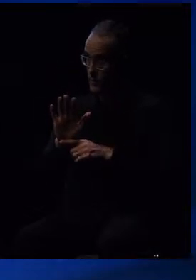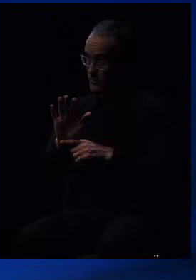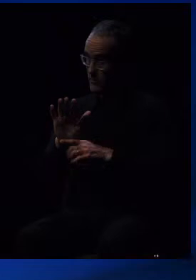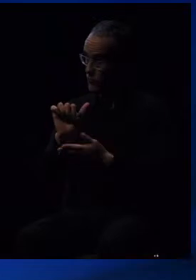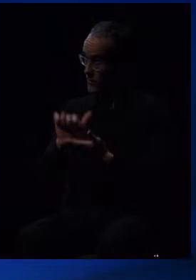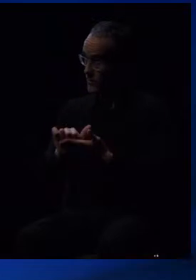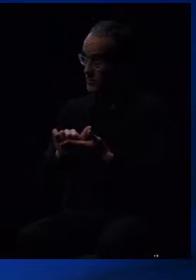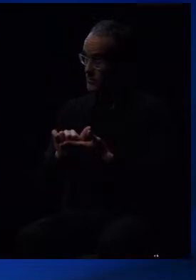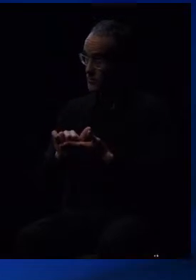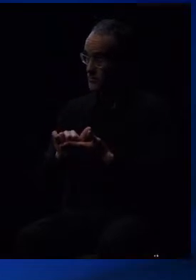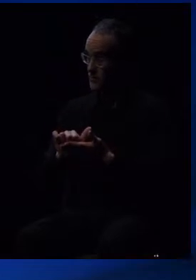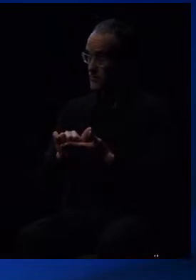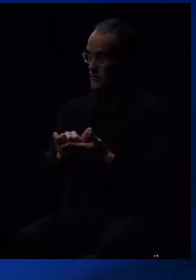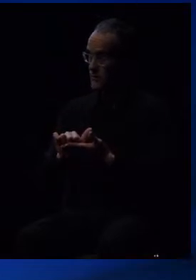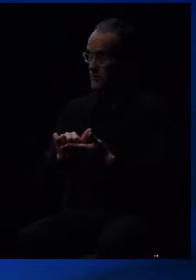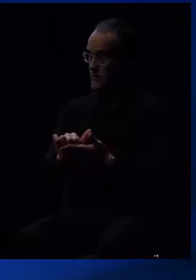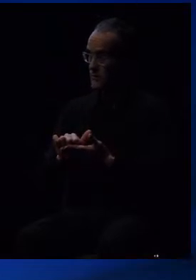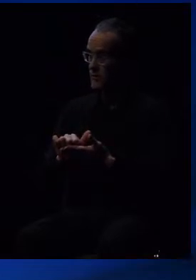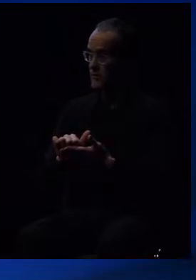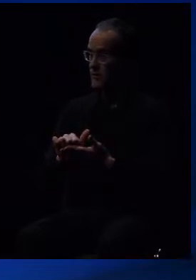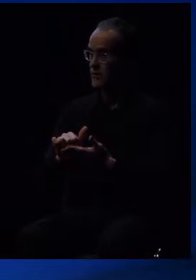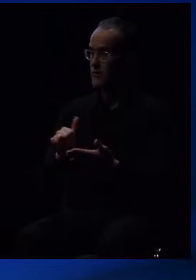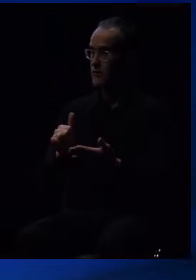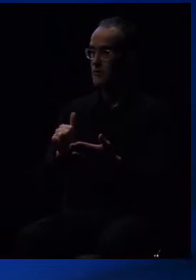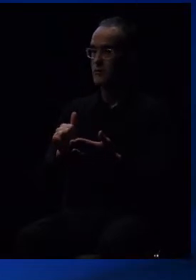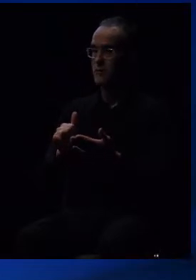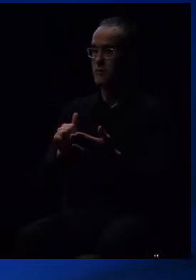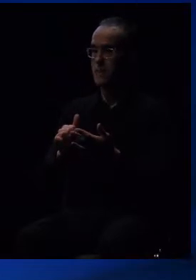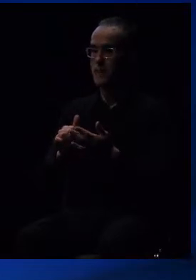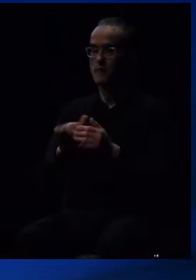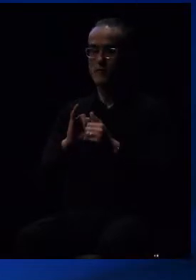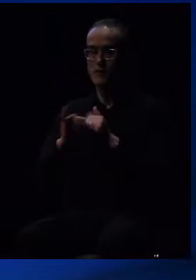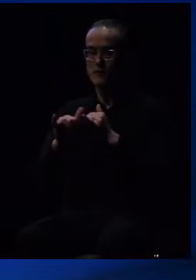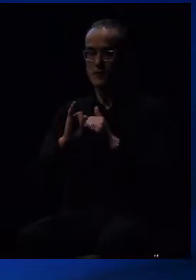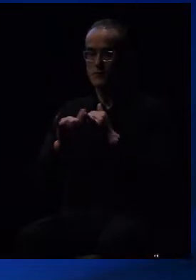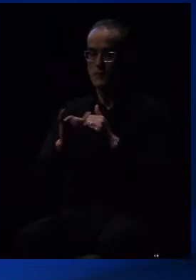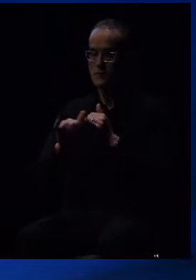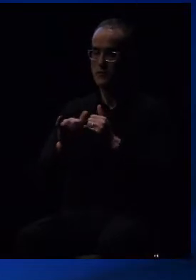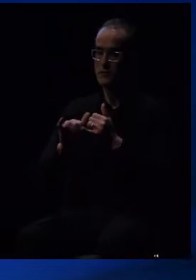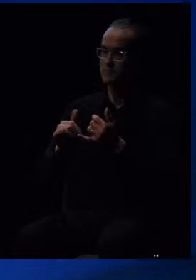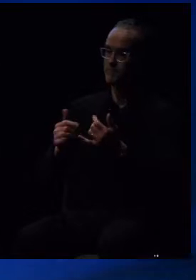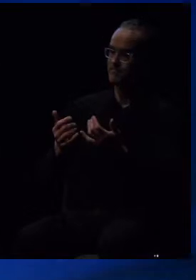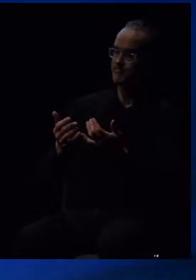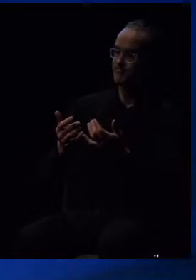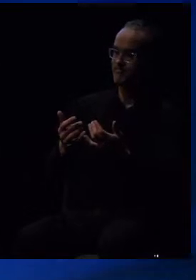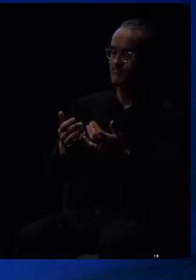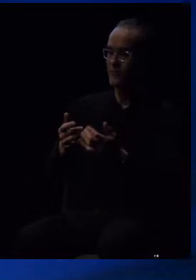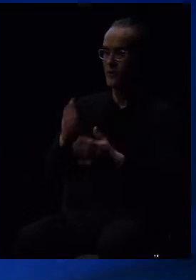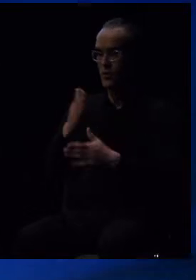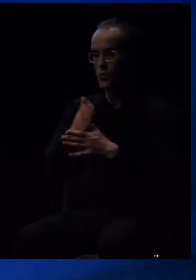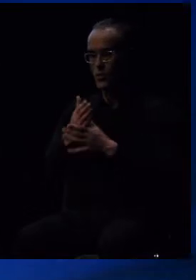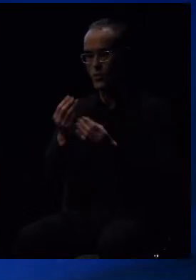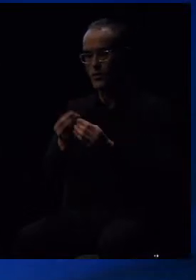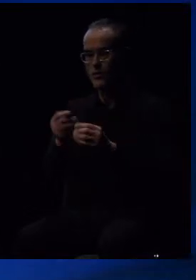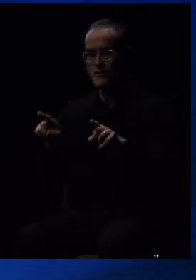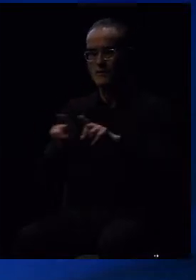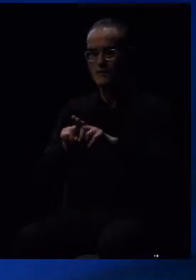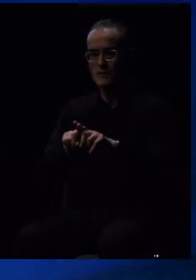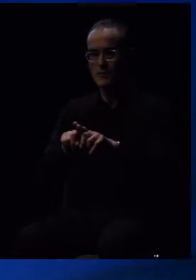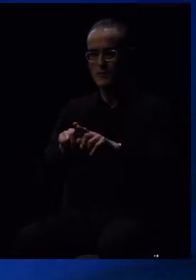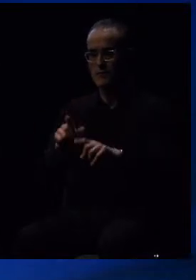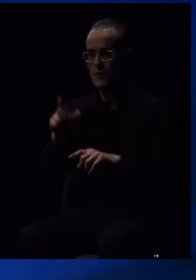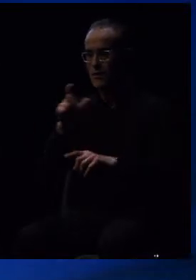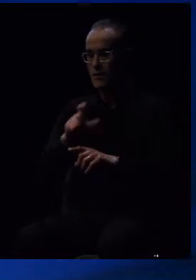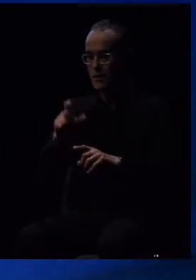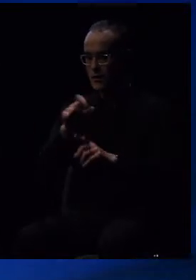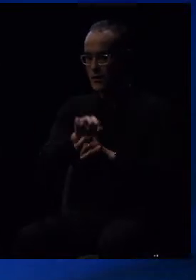I know that not all DOPs always necessarily work with the same colorist, so I'd like to hear what you think